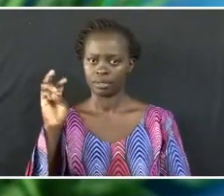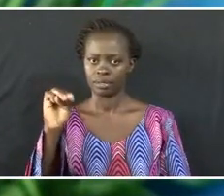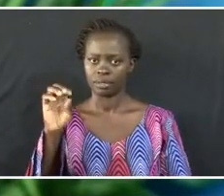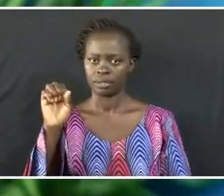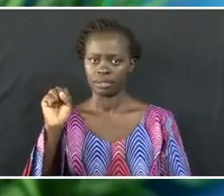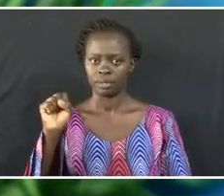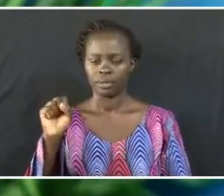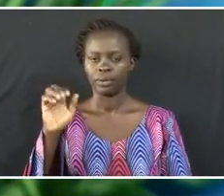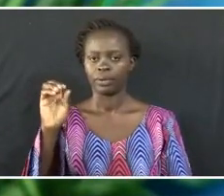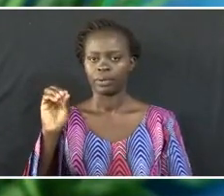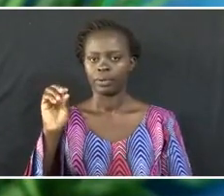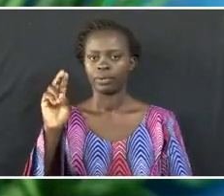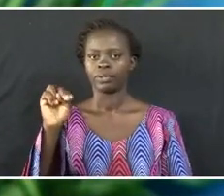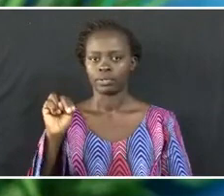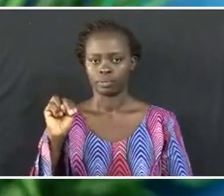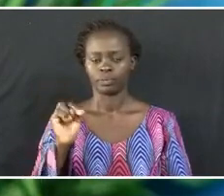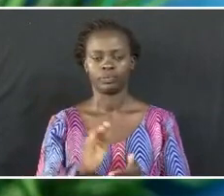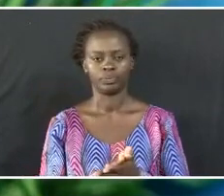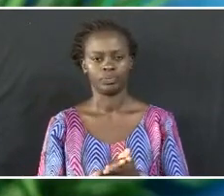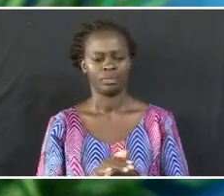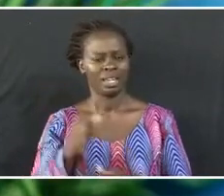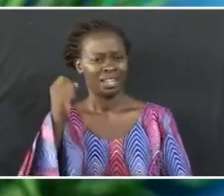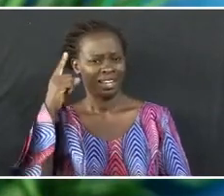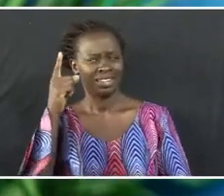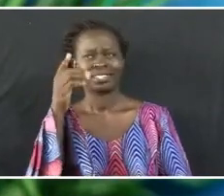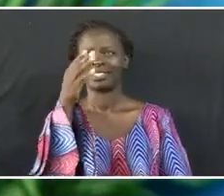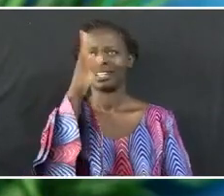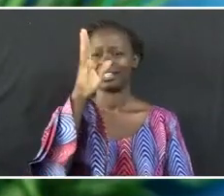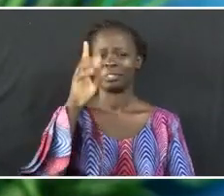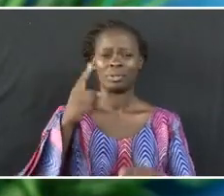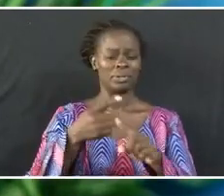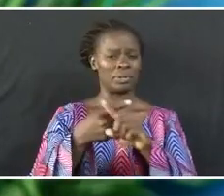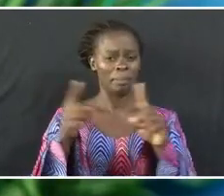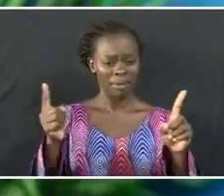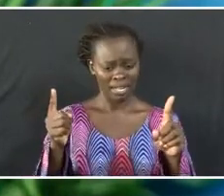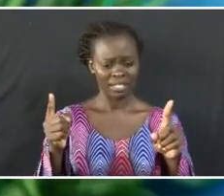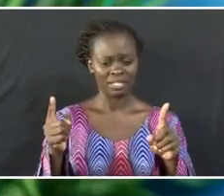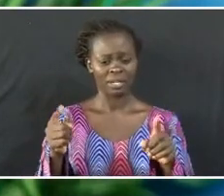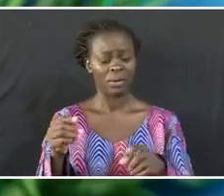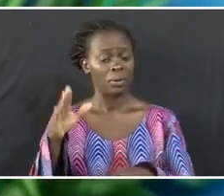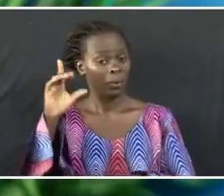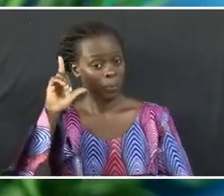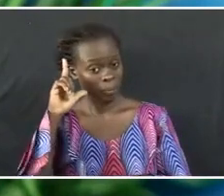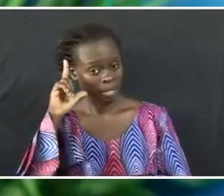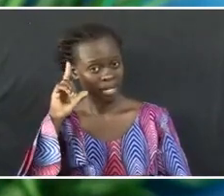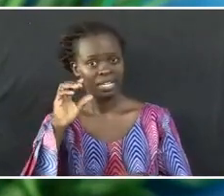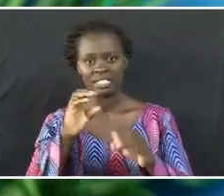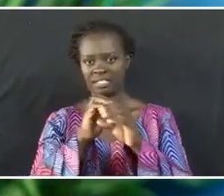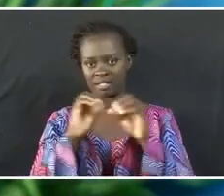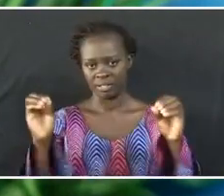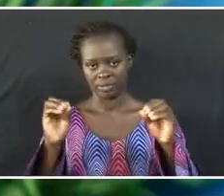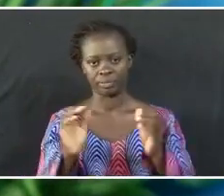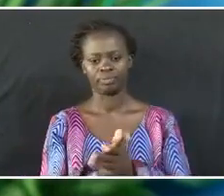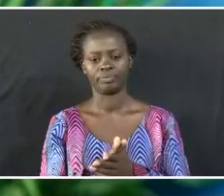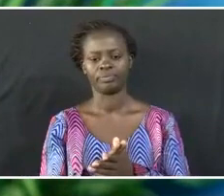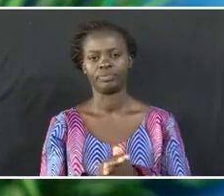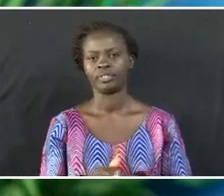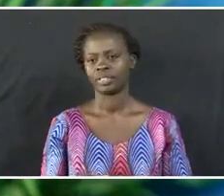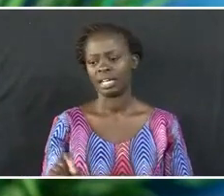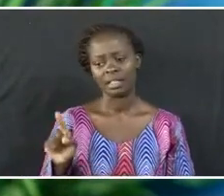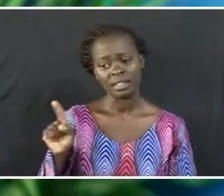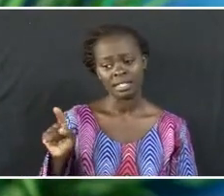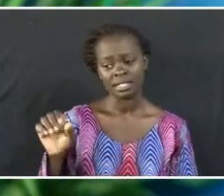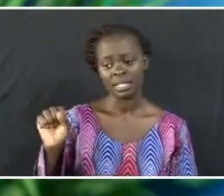he ignored God's plan, but God did not give up on Samson. Samson grew up hearing